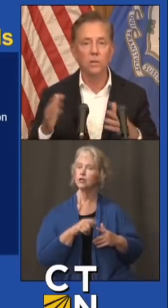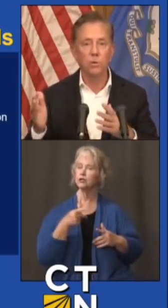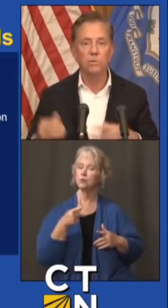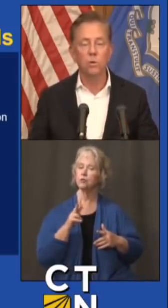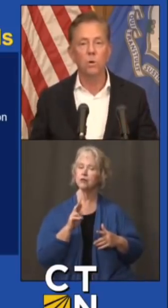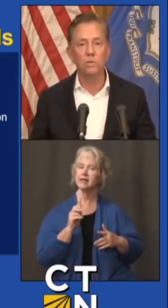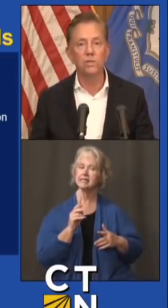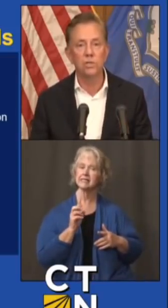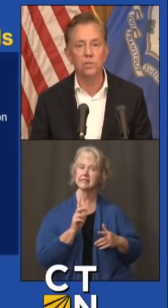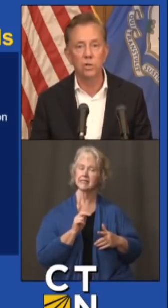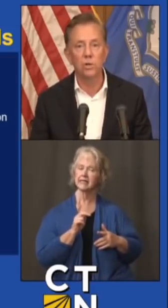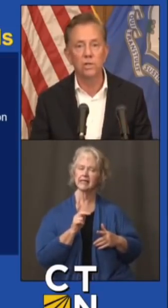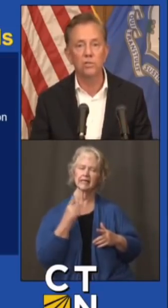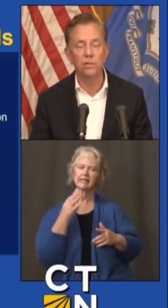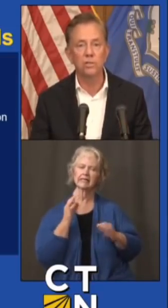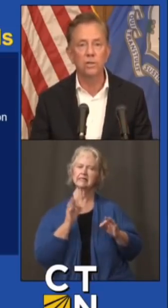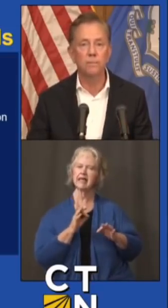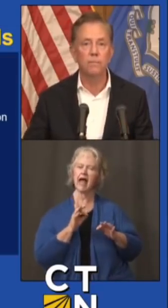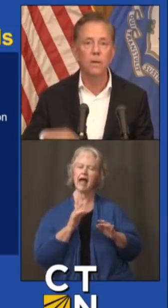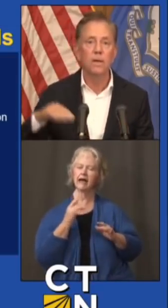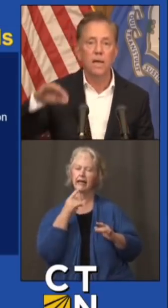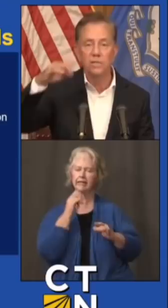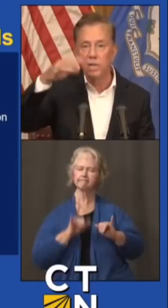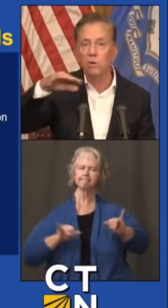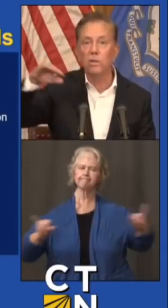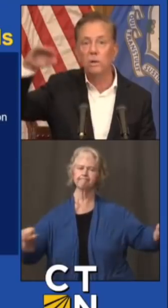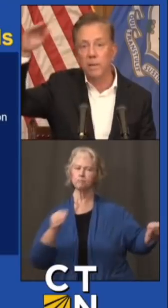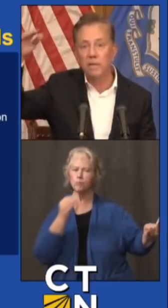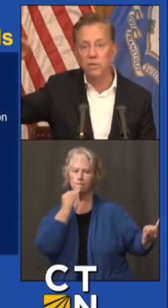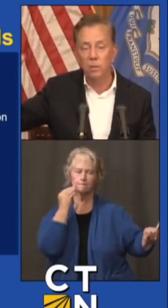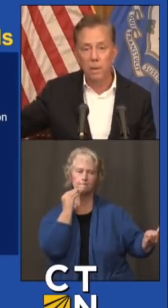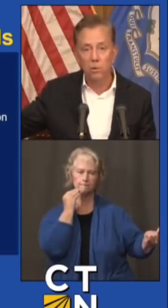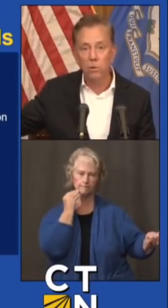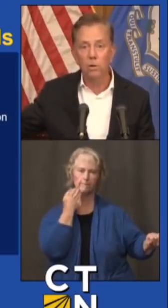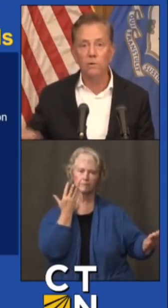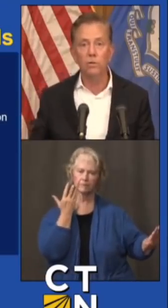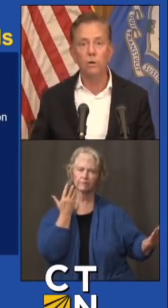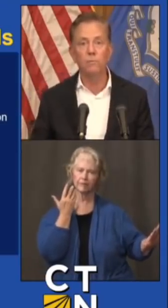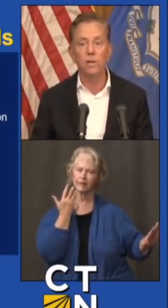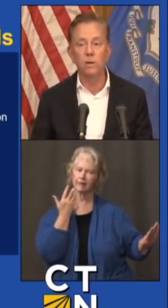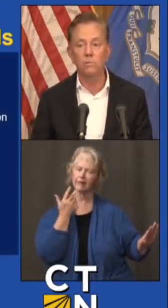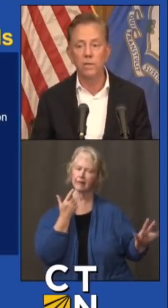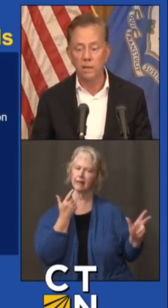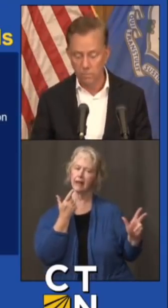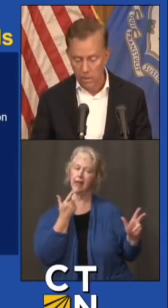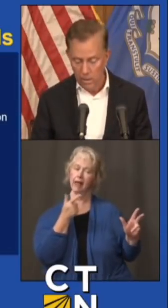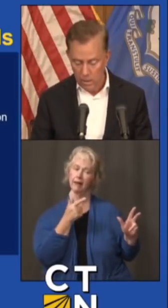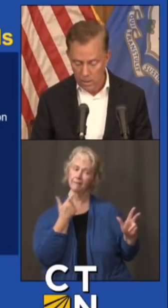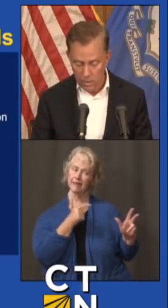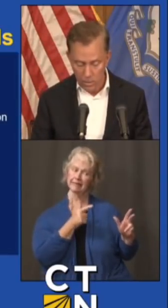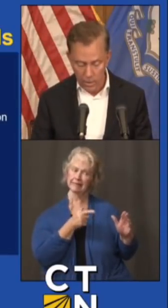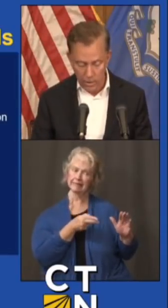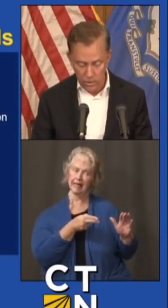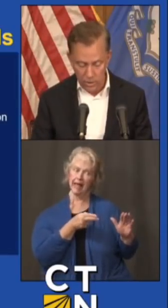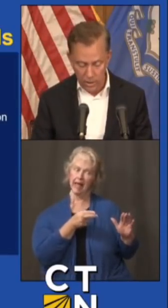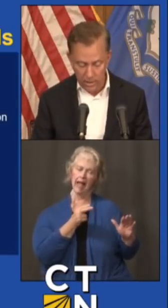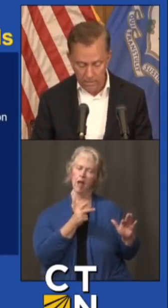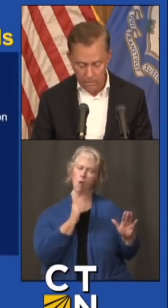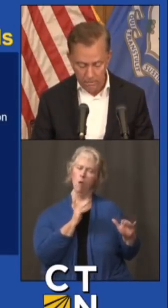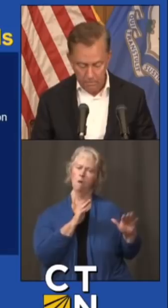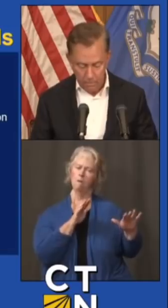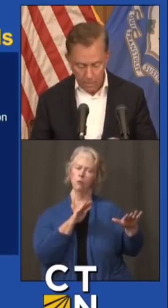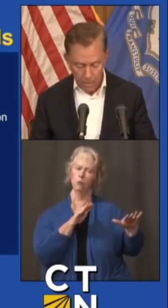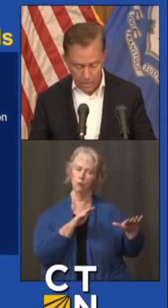decided to move to all distance learning, just as they're on their piece of the bell curve, which hopefully goes down on the other